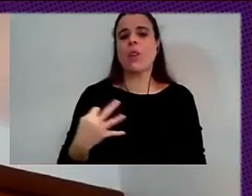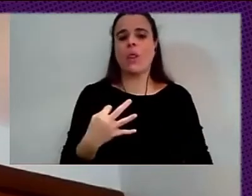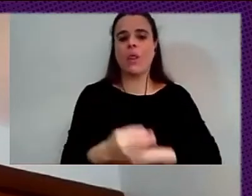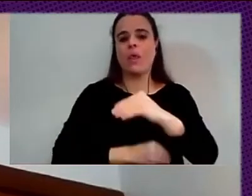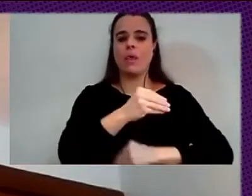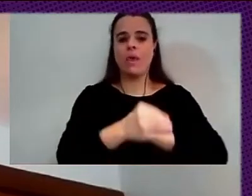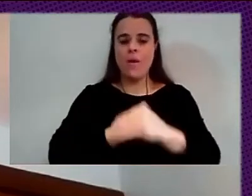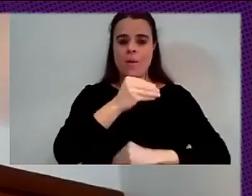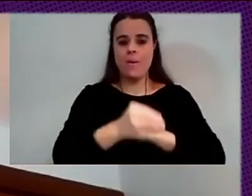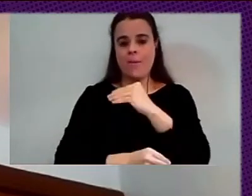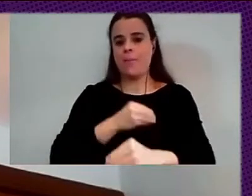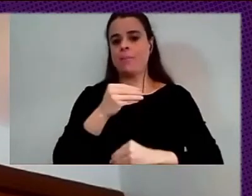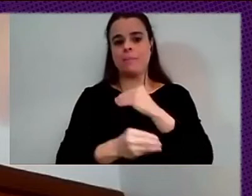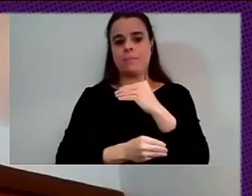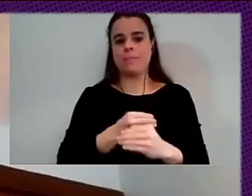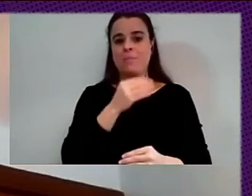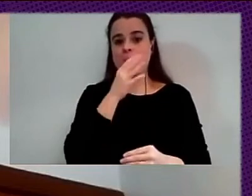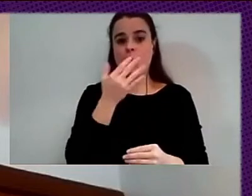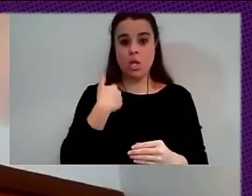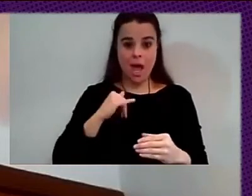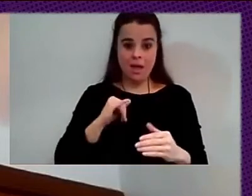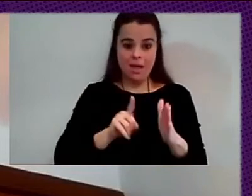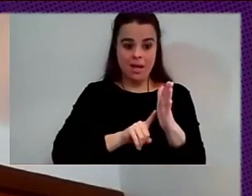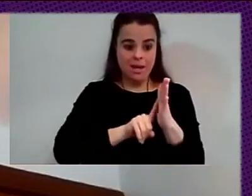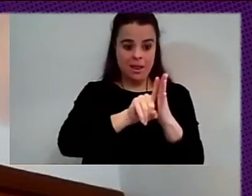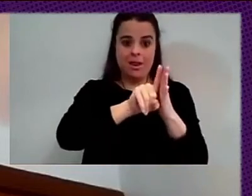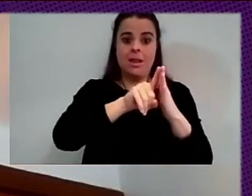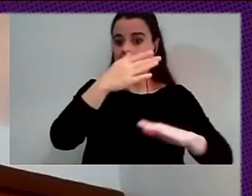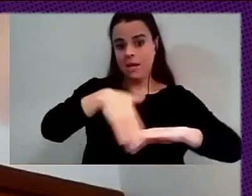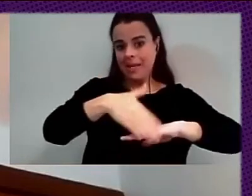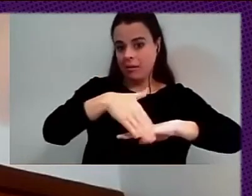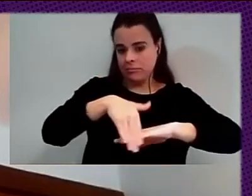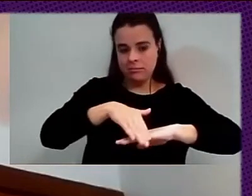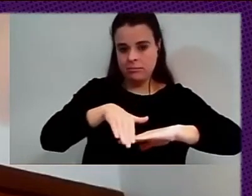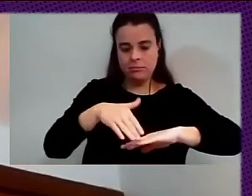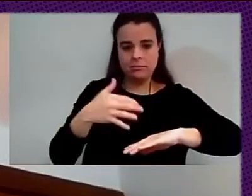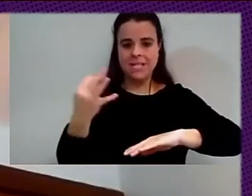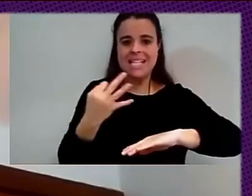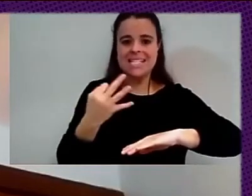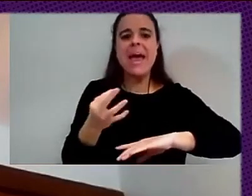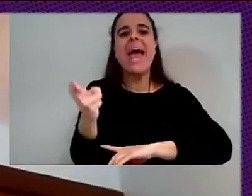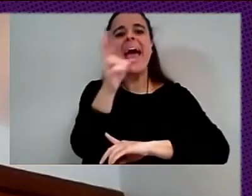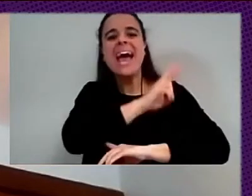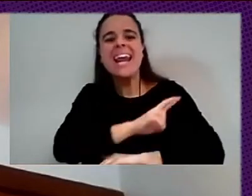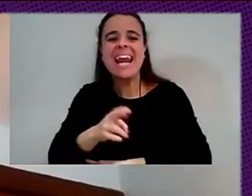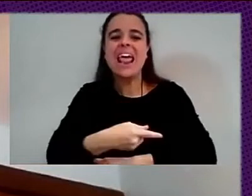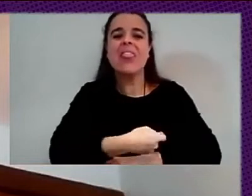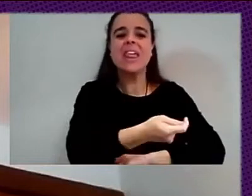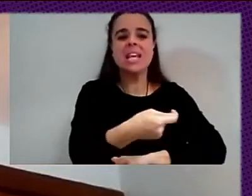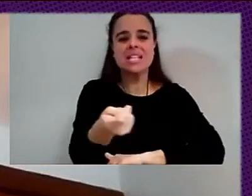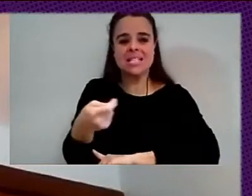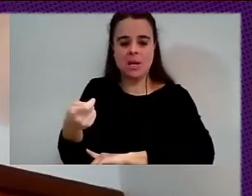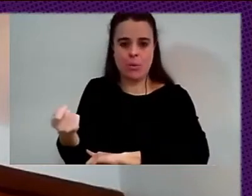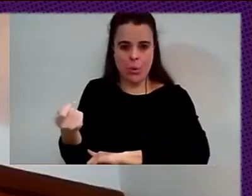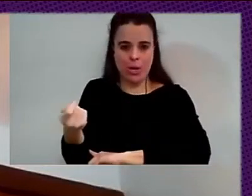is attempting to redistribute wealth and income globally, which means that the middle and upper classes, depending on